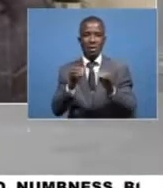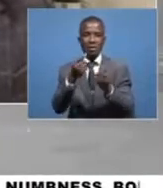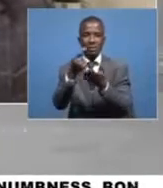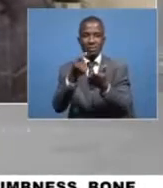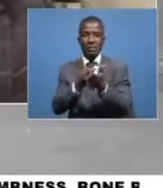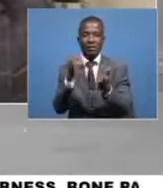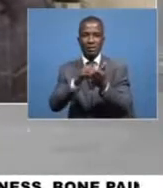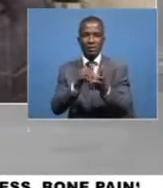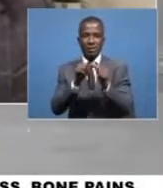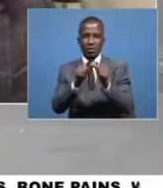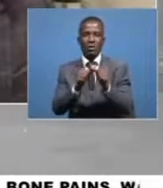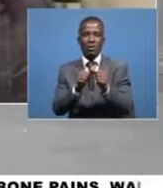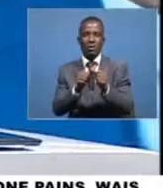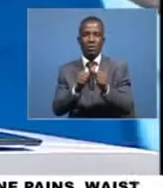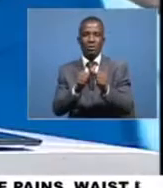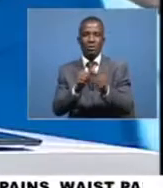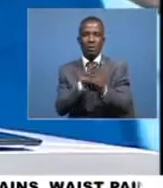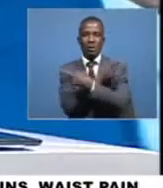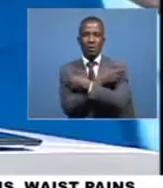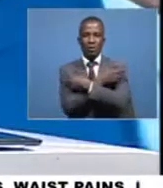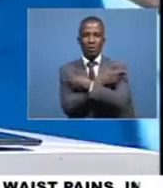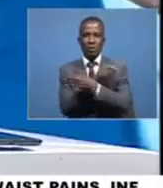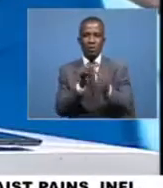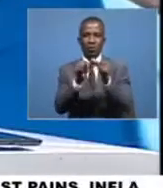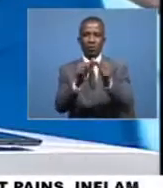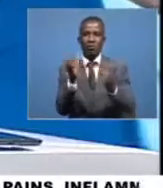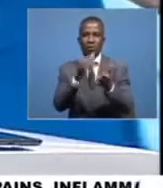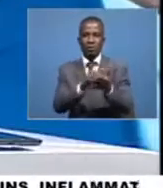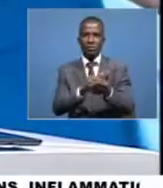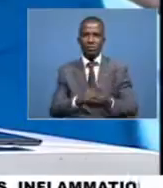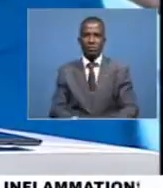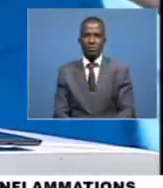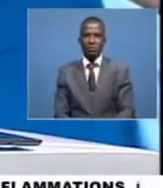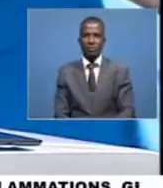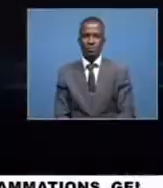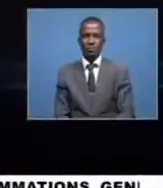just, we'll be right back. Just stay with us. We're going for a quick break. We'll be right back.